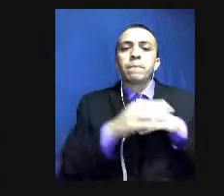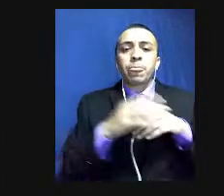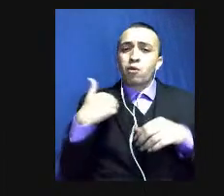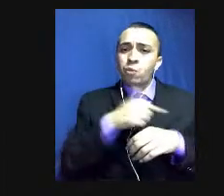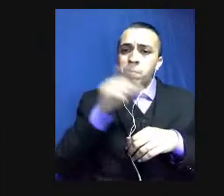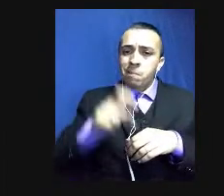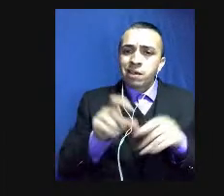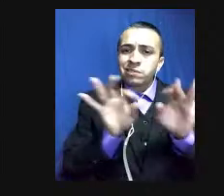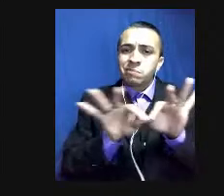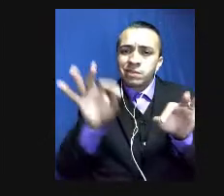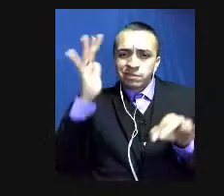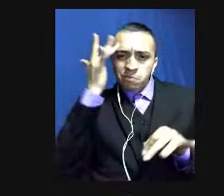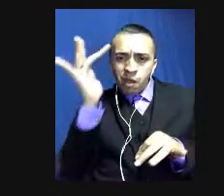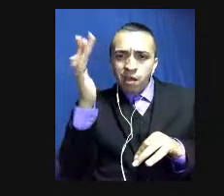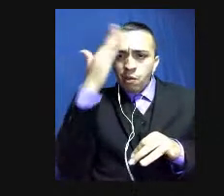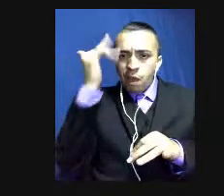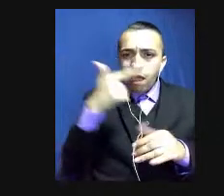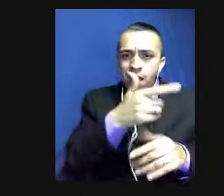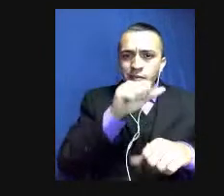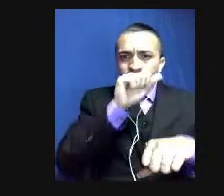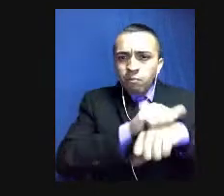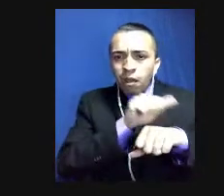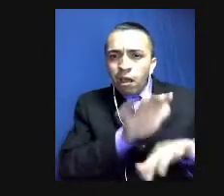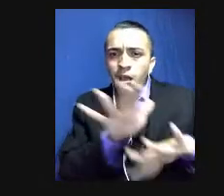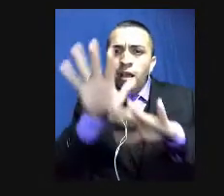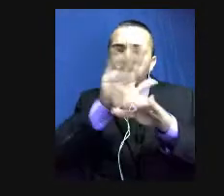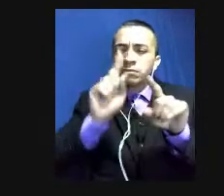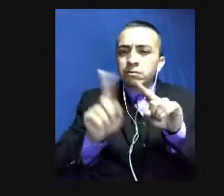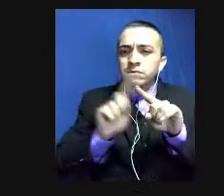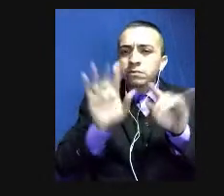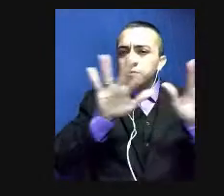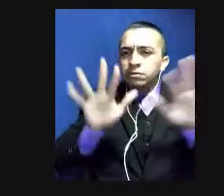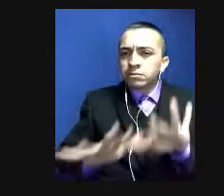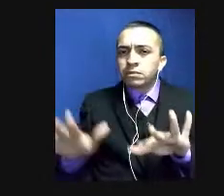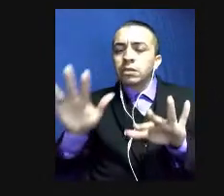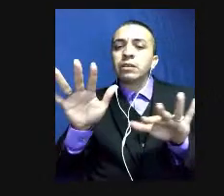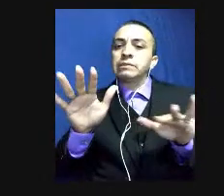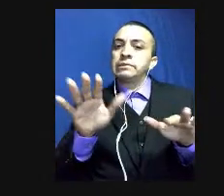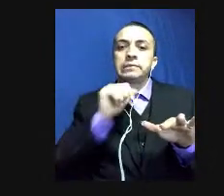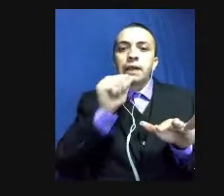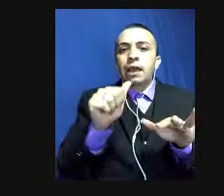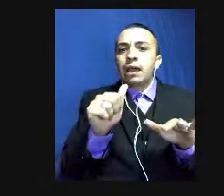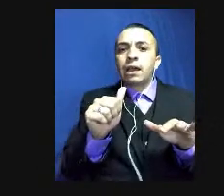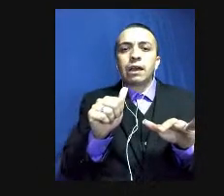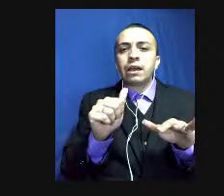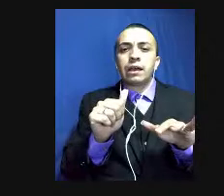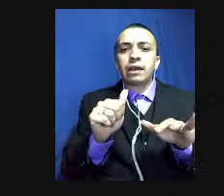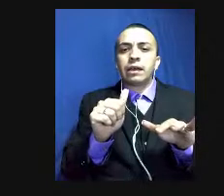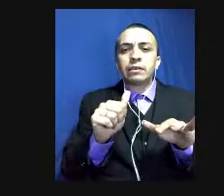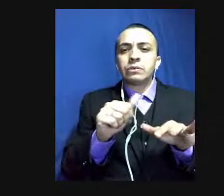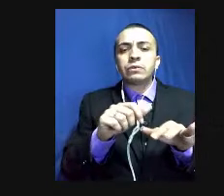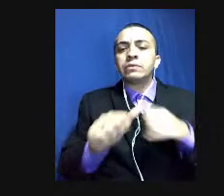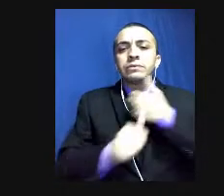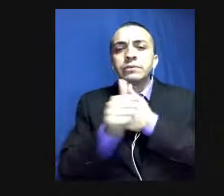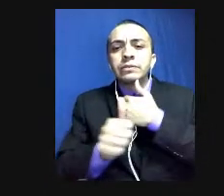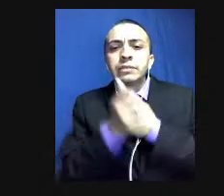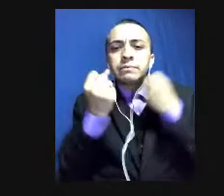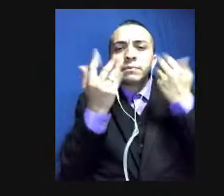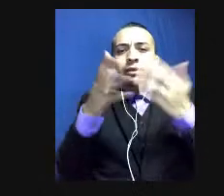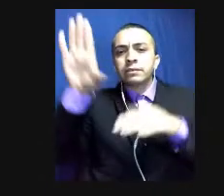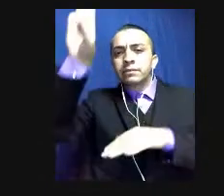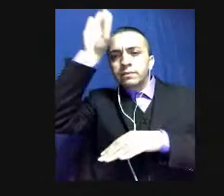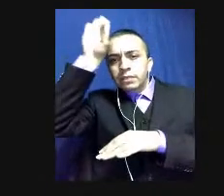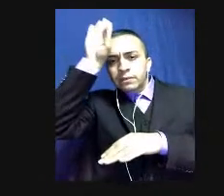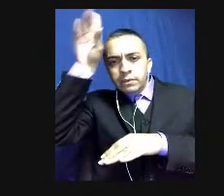lot of the rock outcroppings and all that and not exposing as many firefighters into some rough, rugged